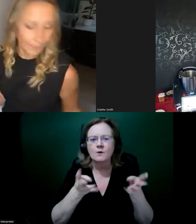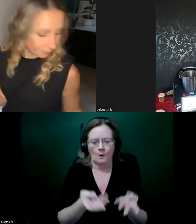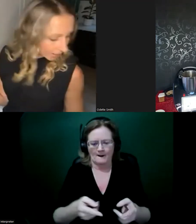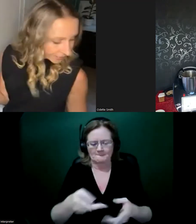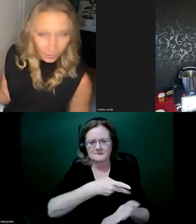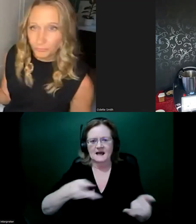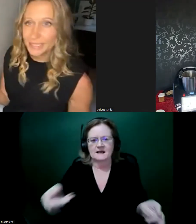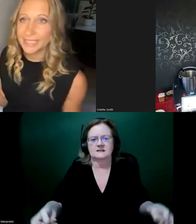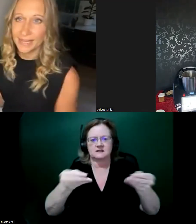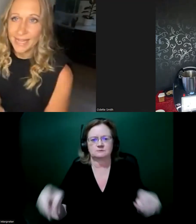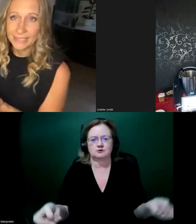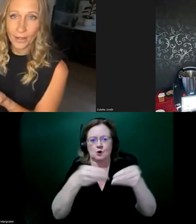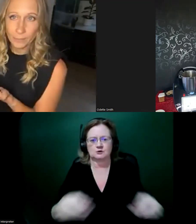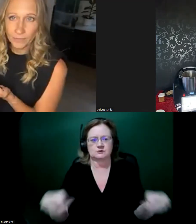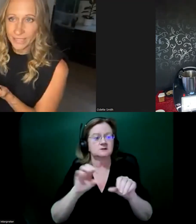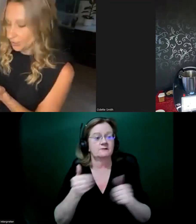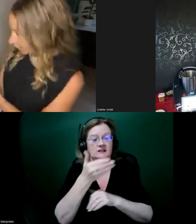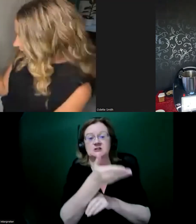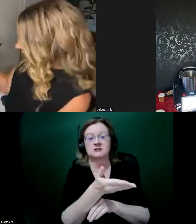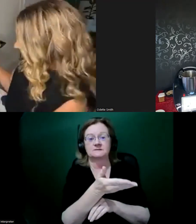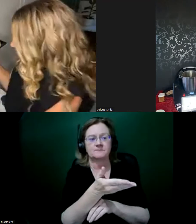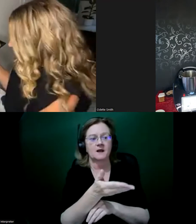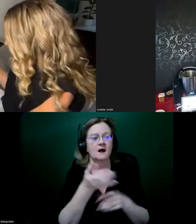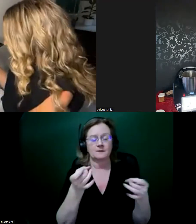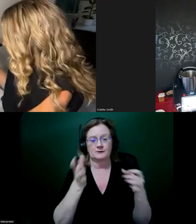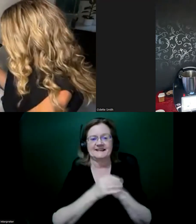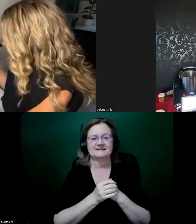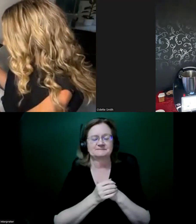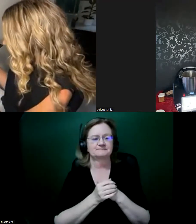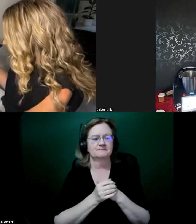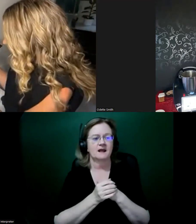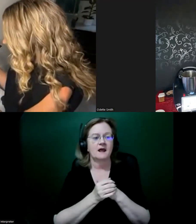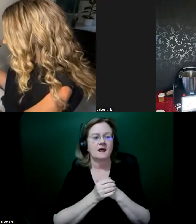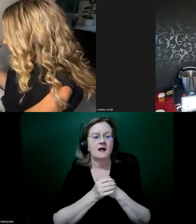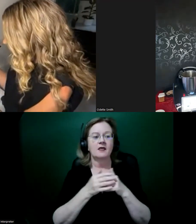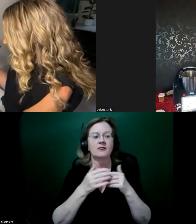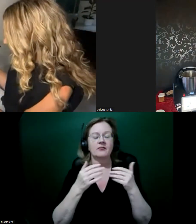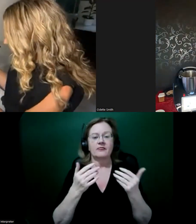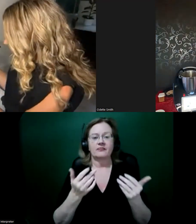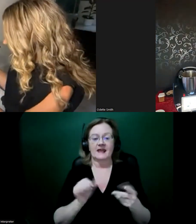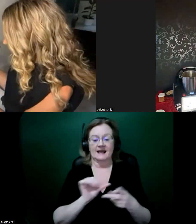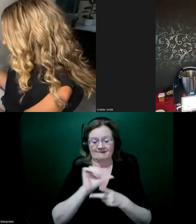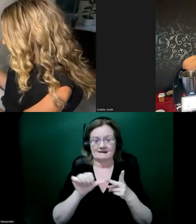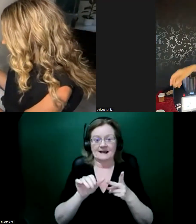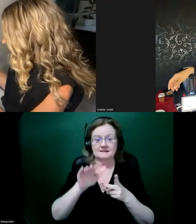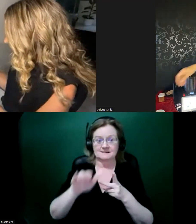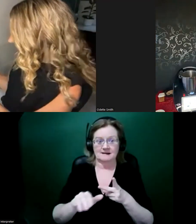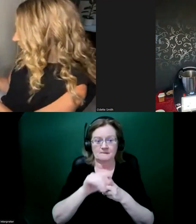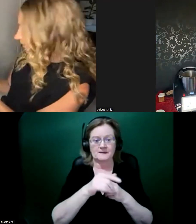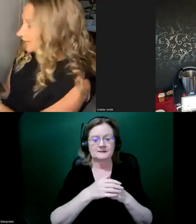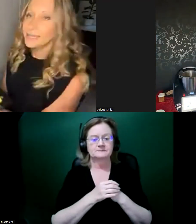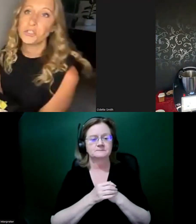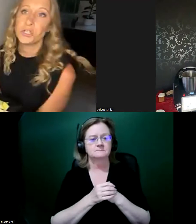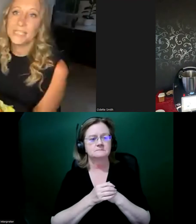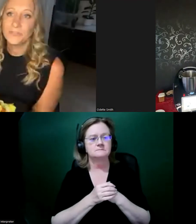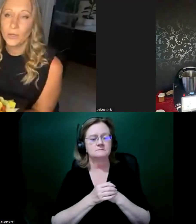together. So I've already done that. I'm ready to go. And we're just going to move on to our next stage. Is